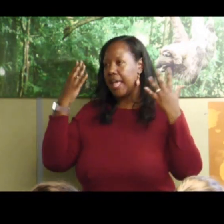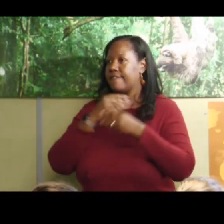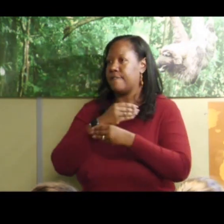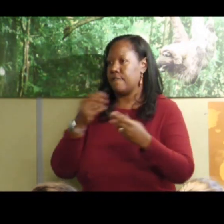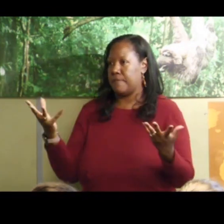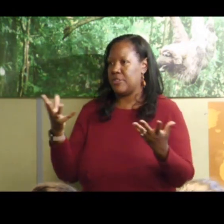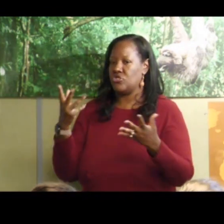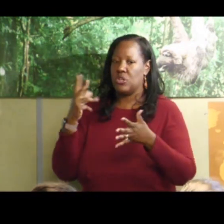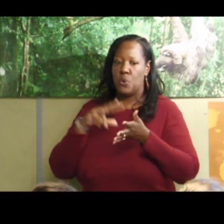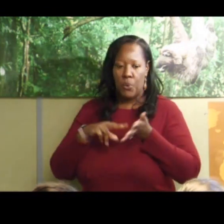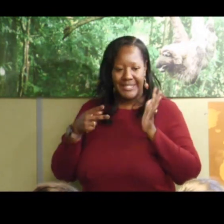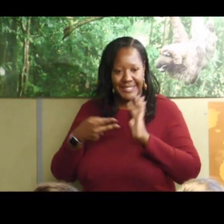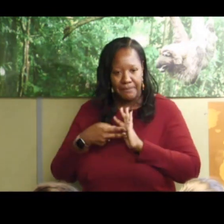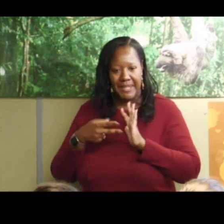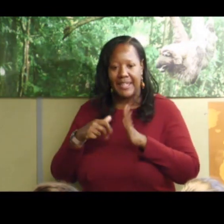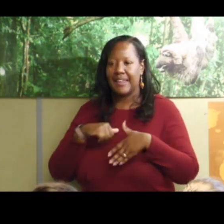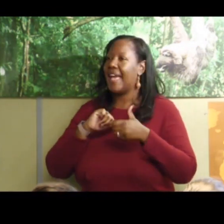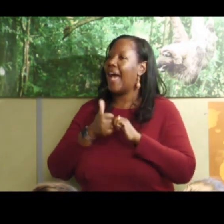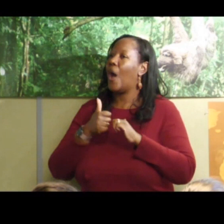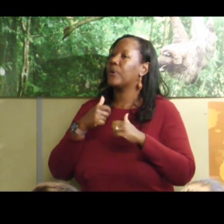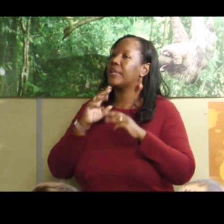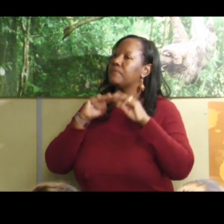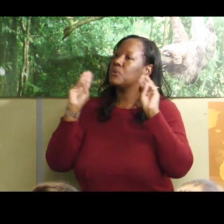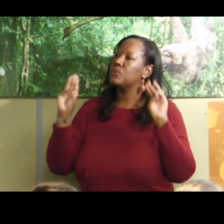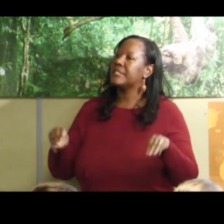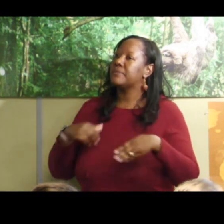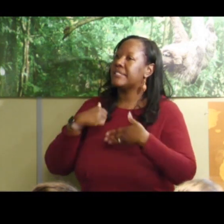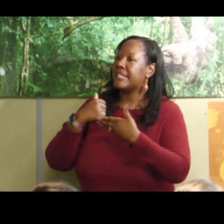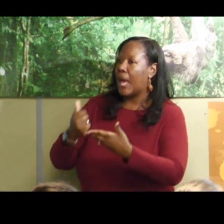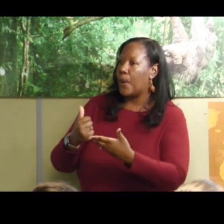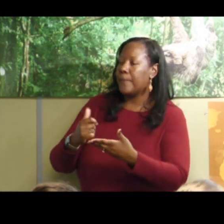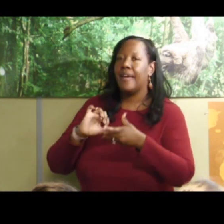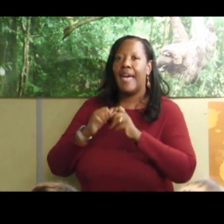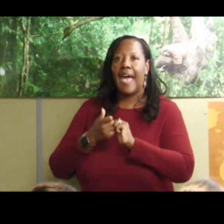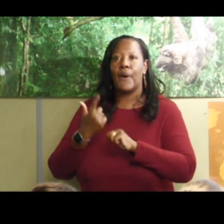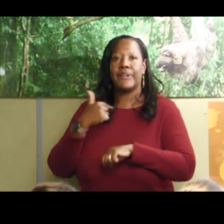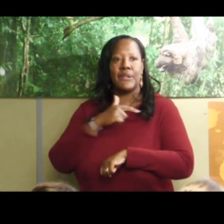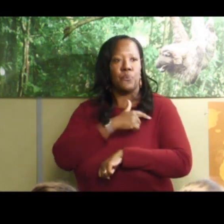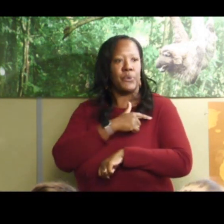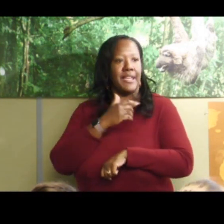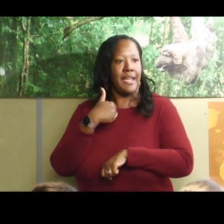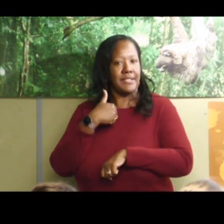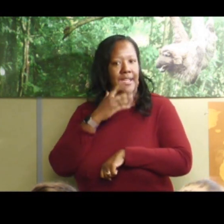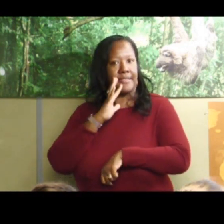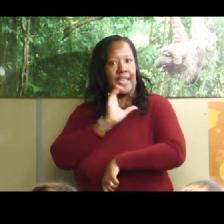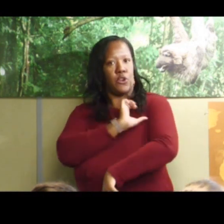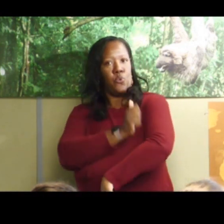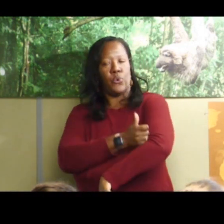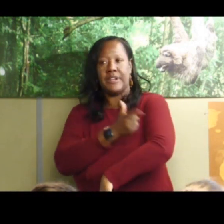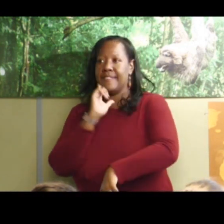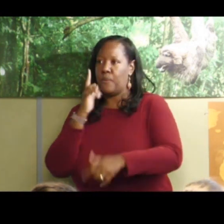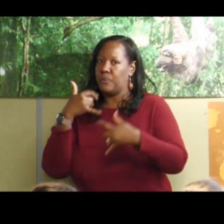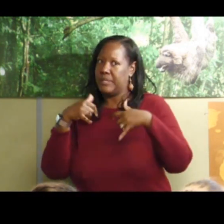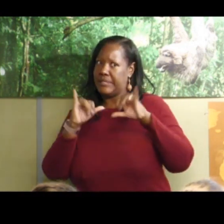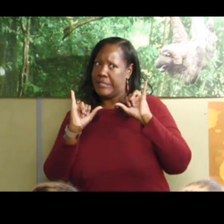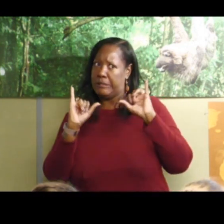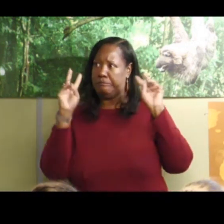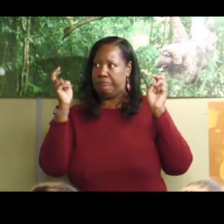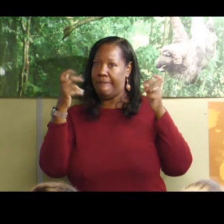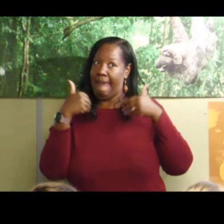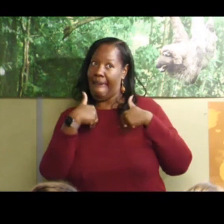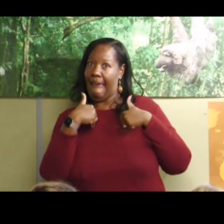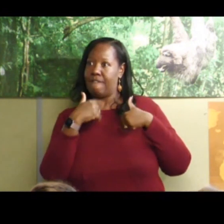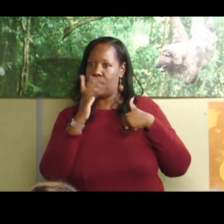mean? And how can museums help with that? How can museums take that authority that we luckily still seem to have, according to